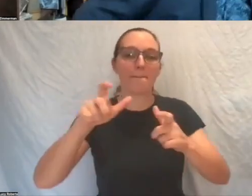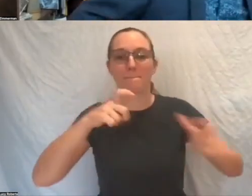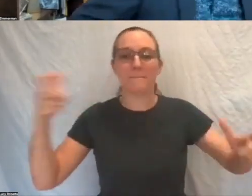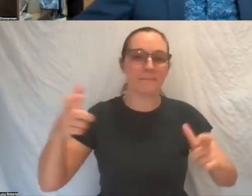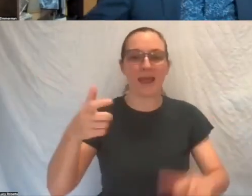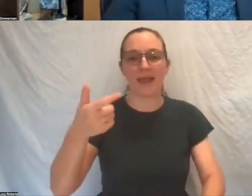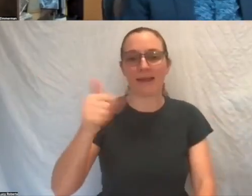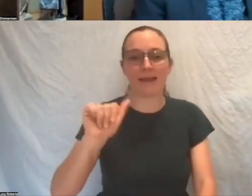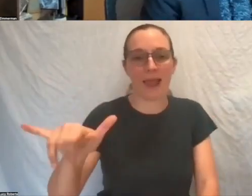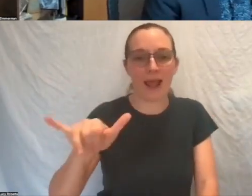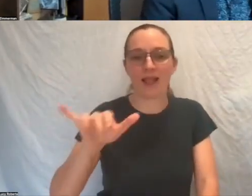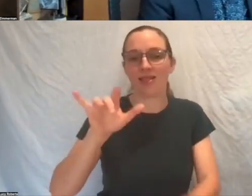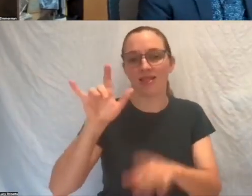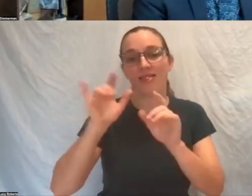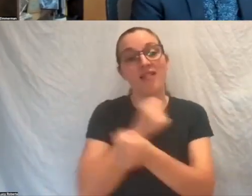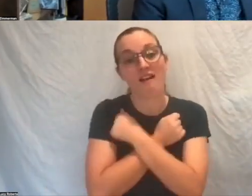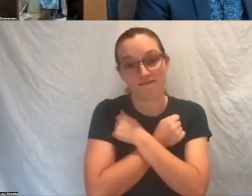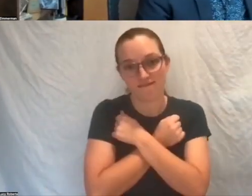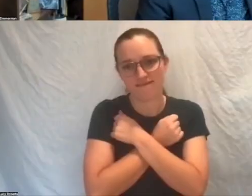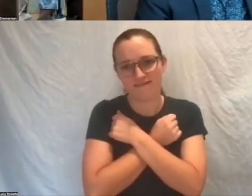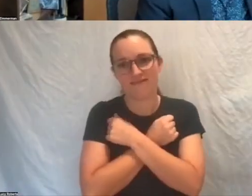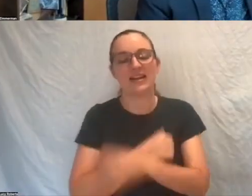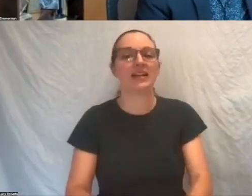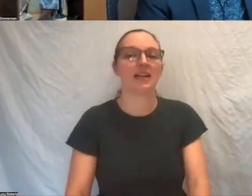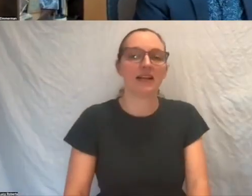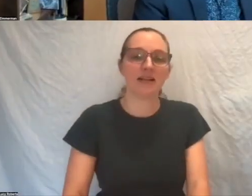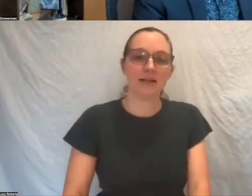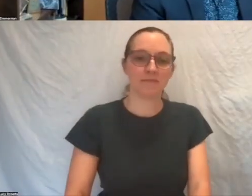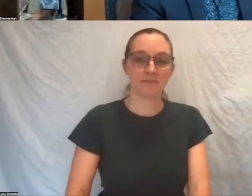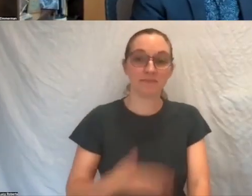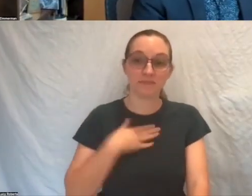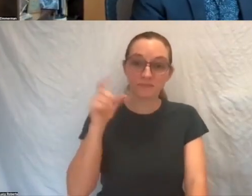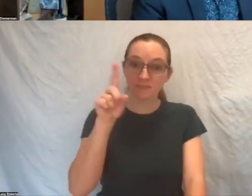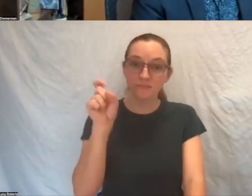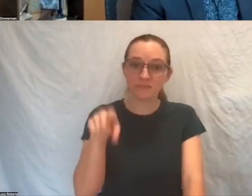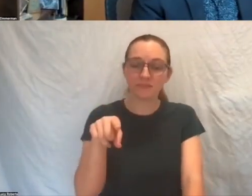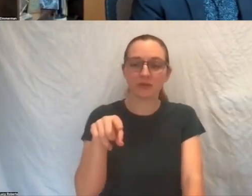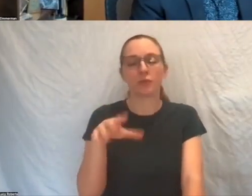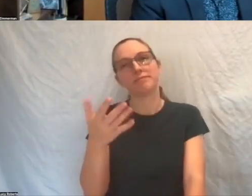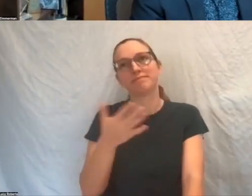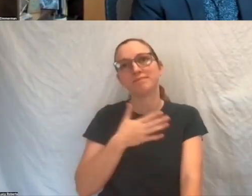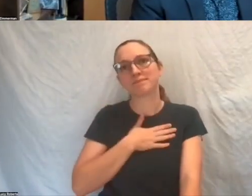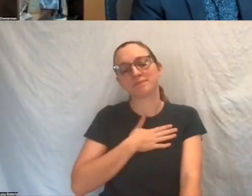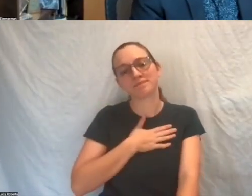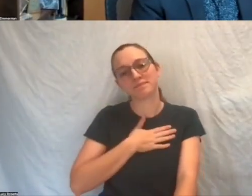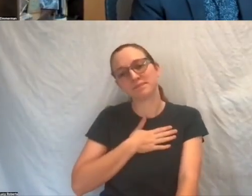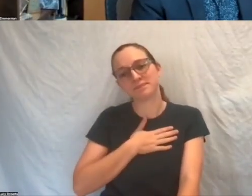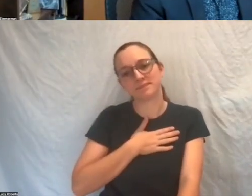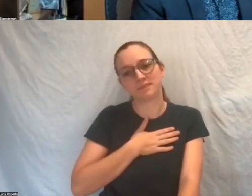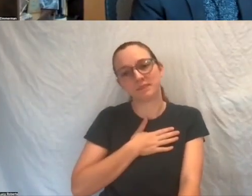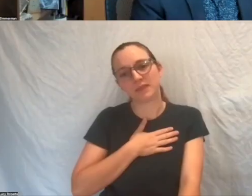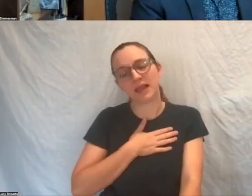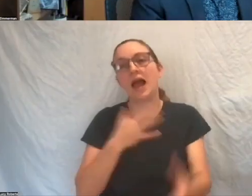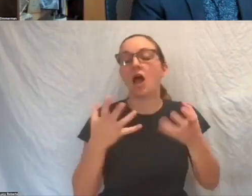in it too. But my thing is always like trying, I want to